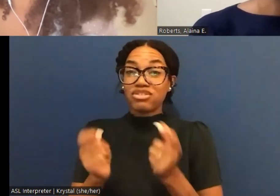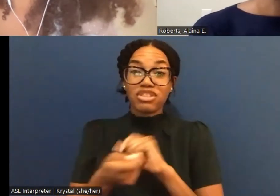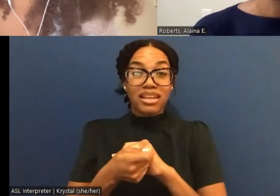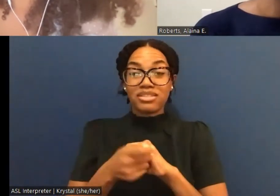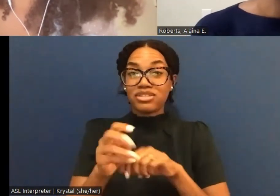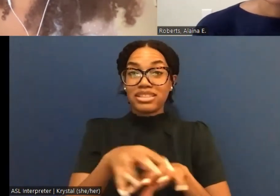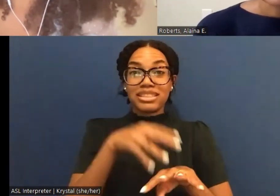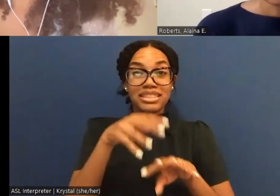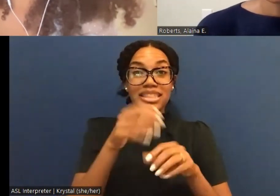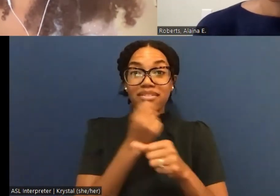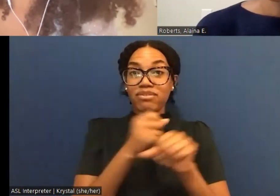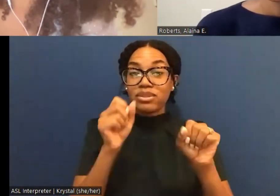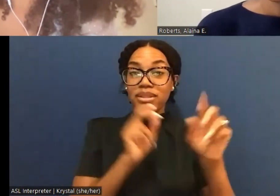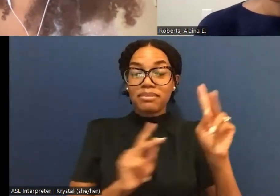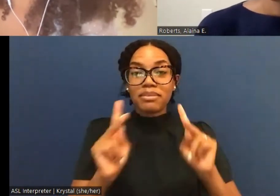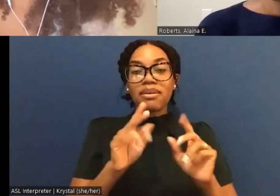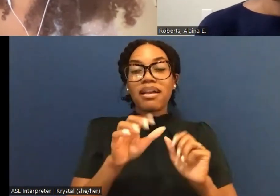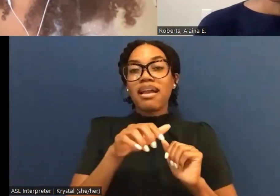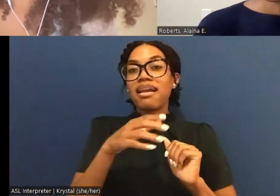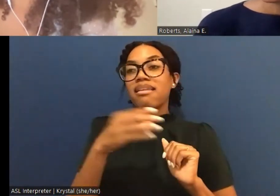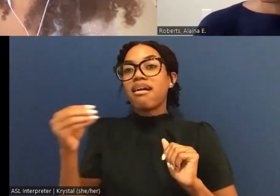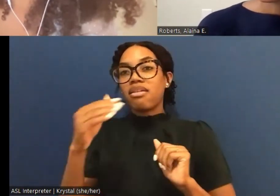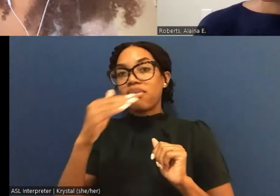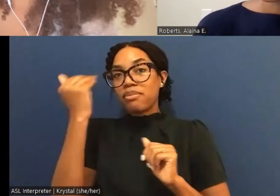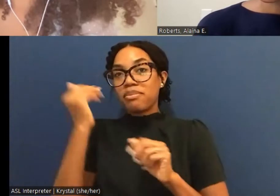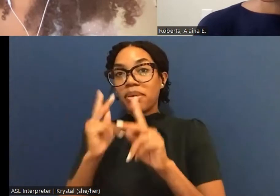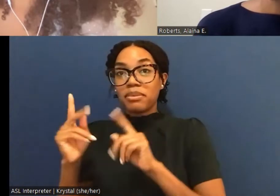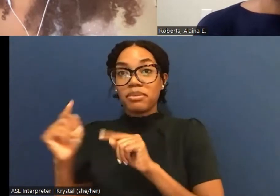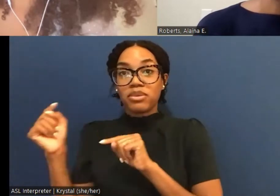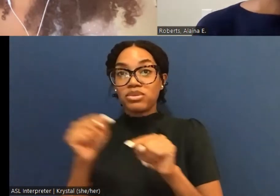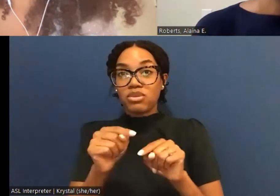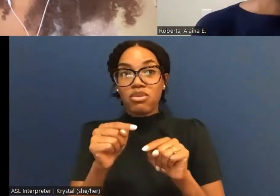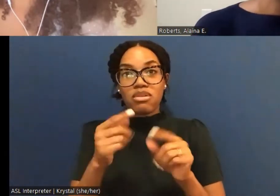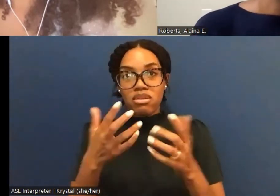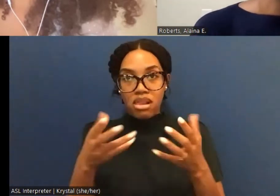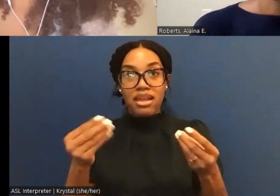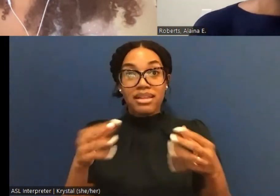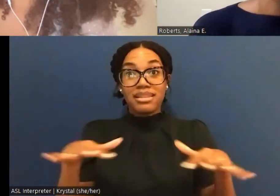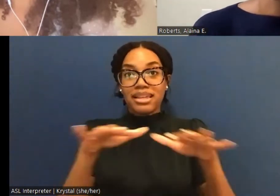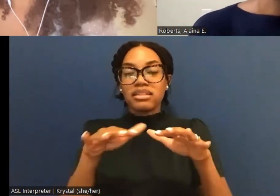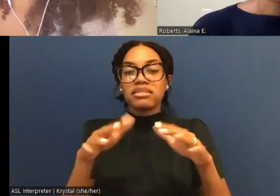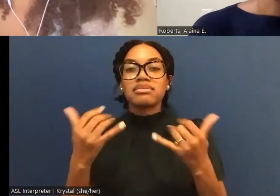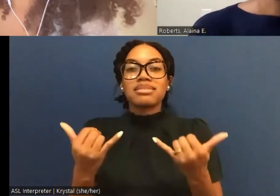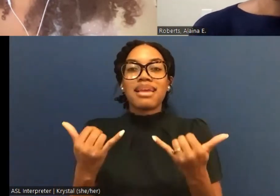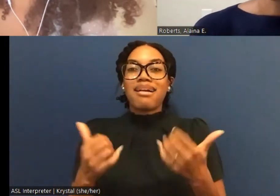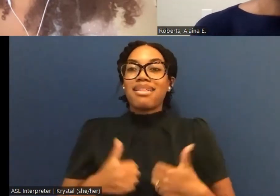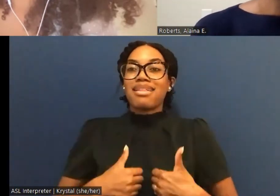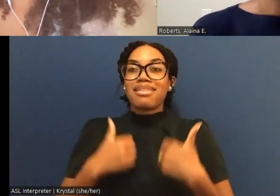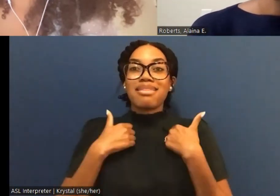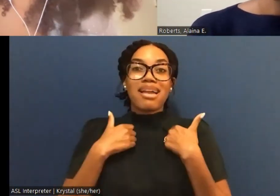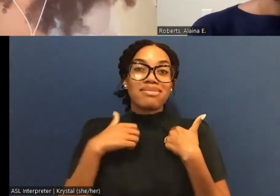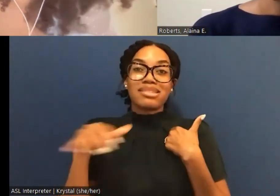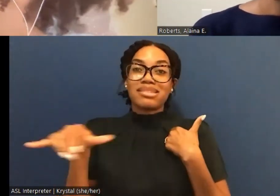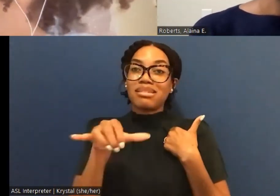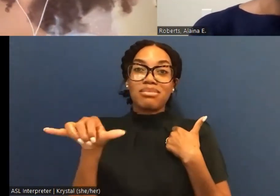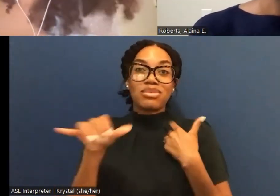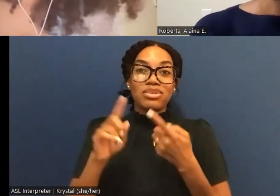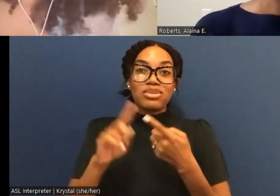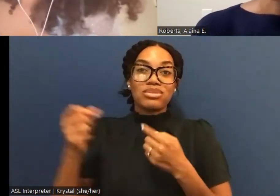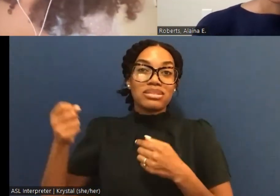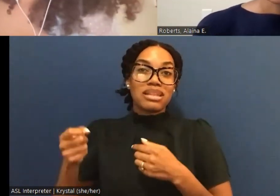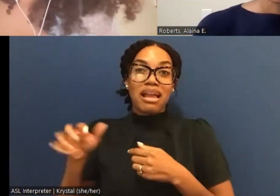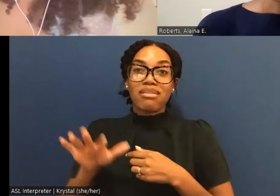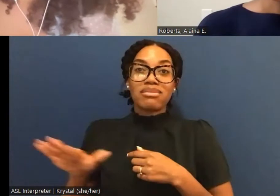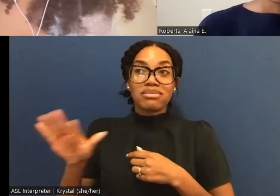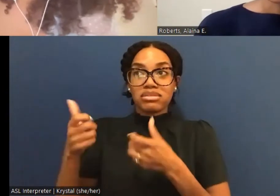who come to join them. And then life is more similar to what they had tried to escape in the South. They do still